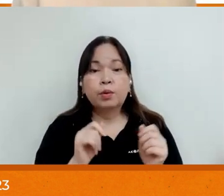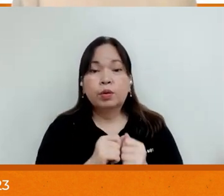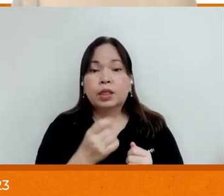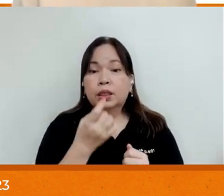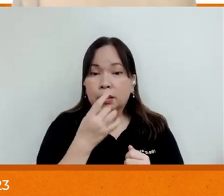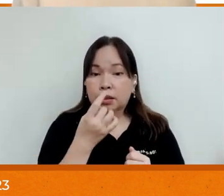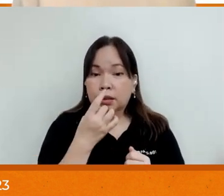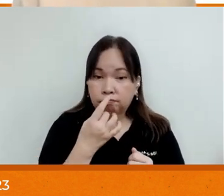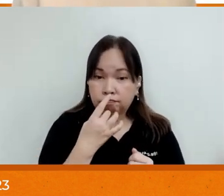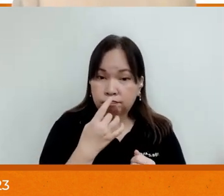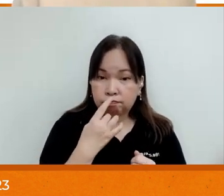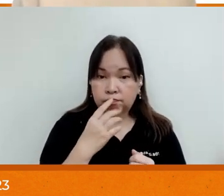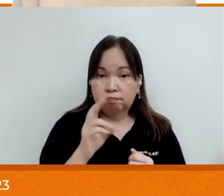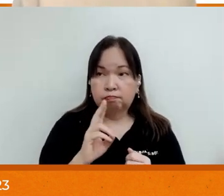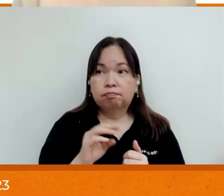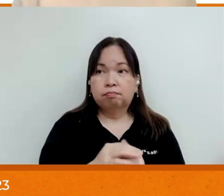the treatment,